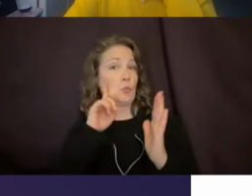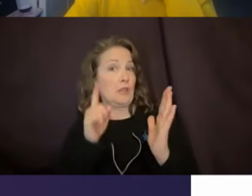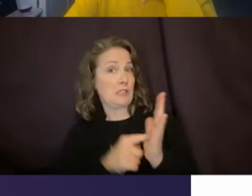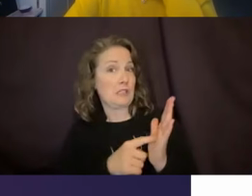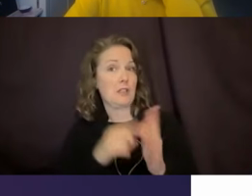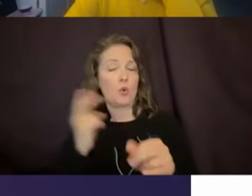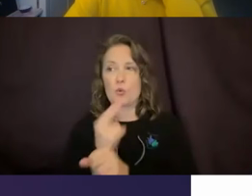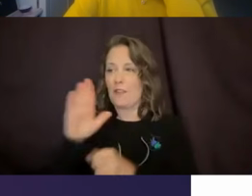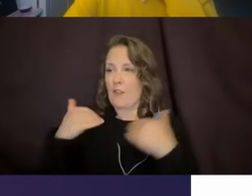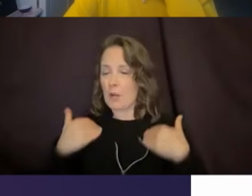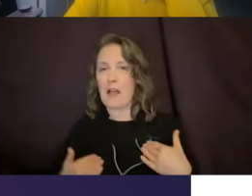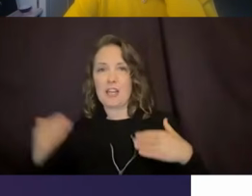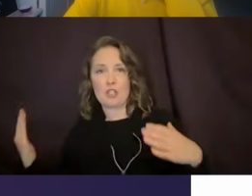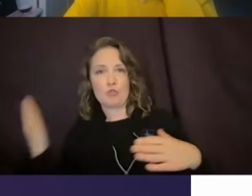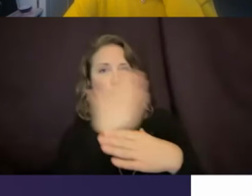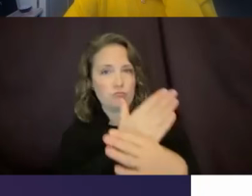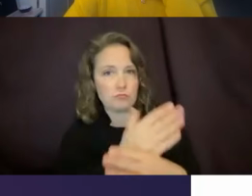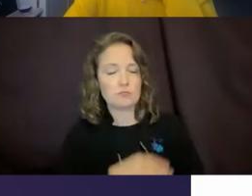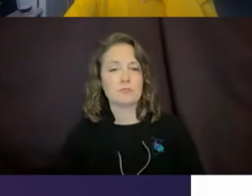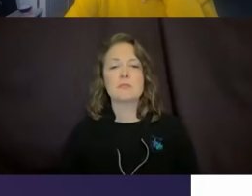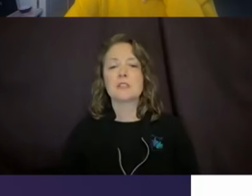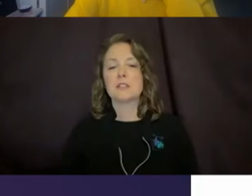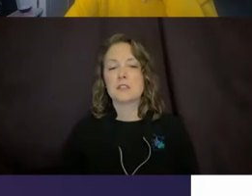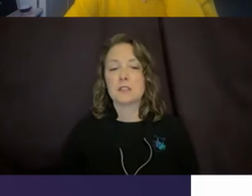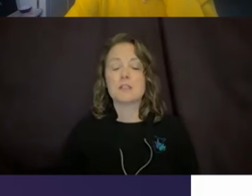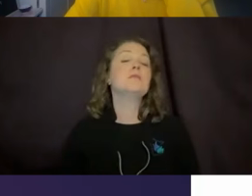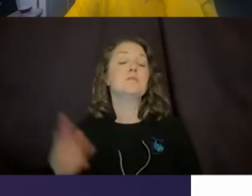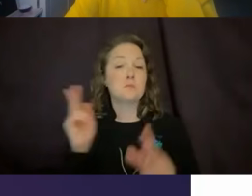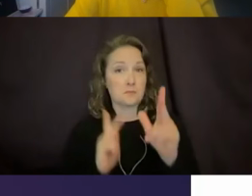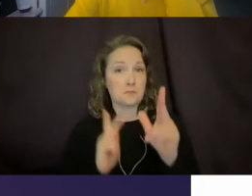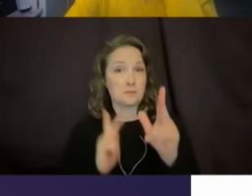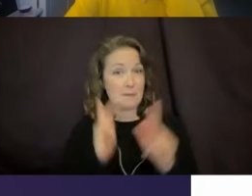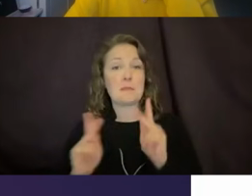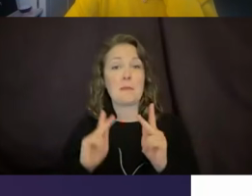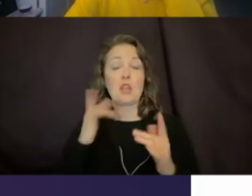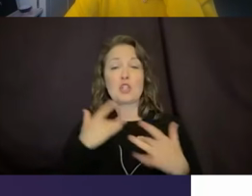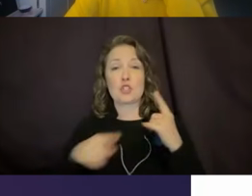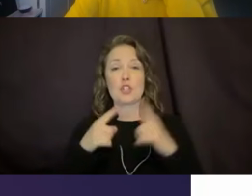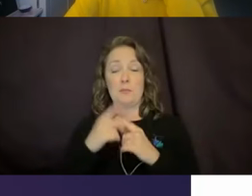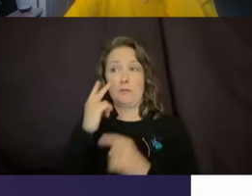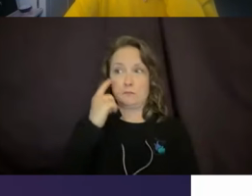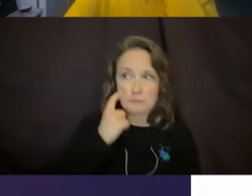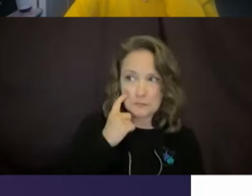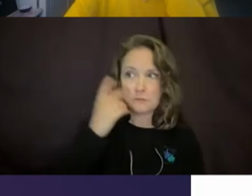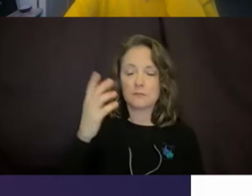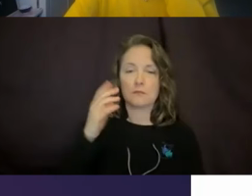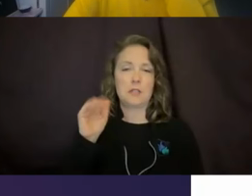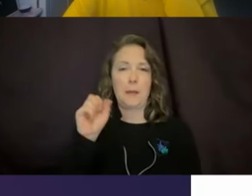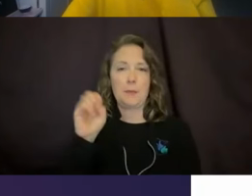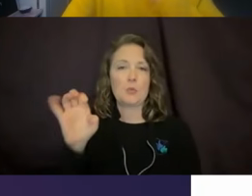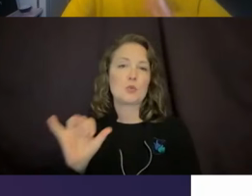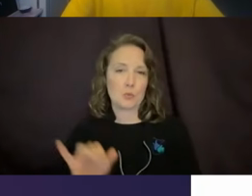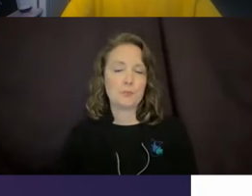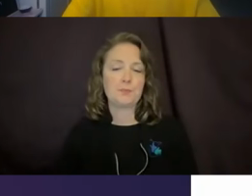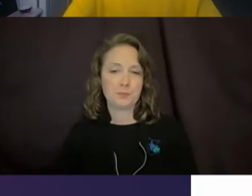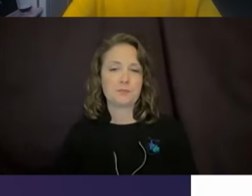intervene physically or verbally. And then people are also really concerned about seeing abuse as well too.